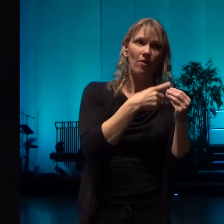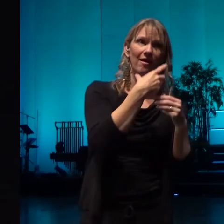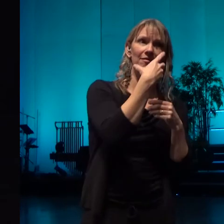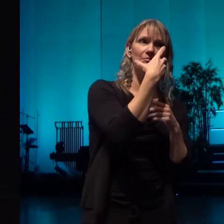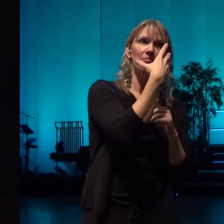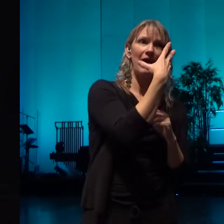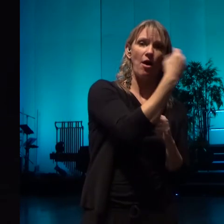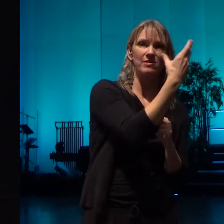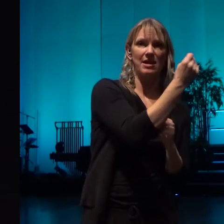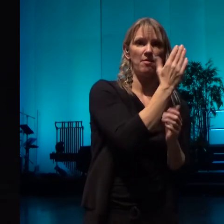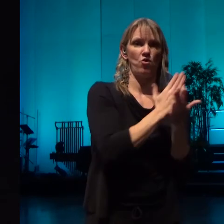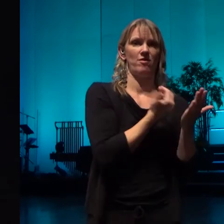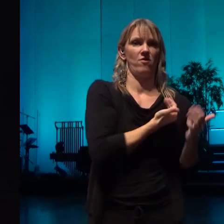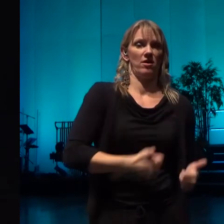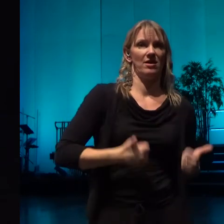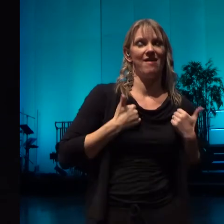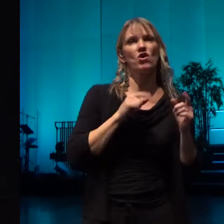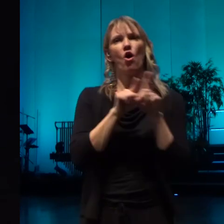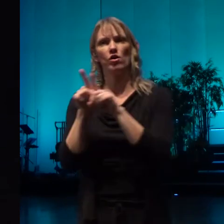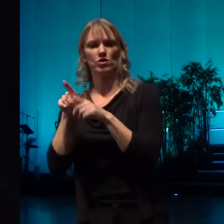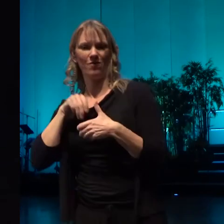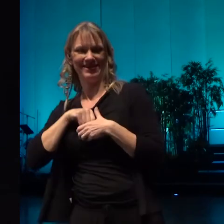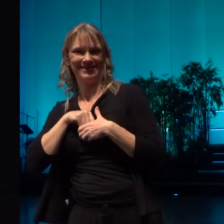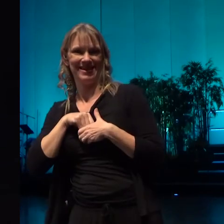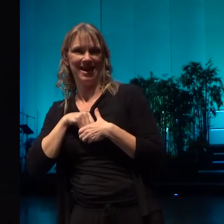aspects. Resonance,